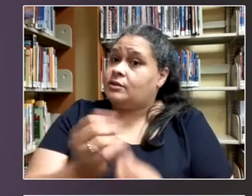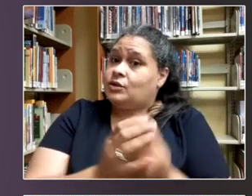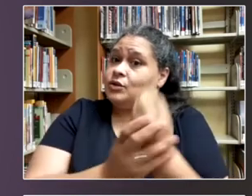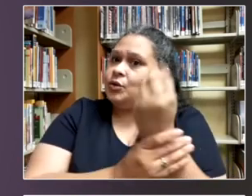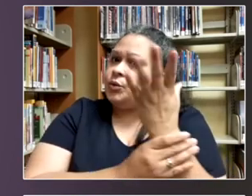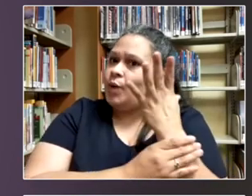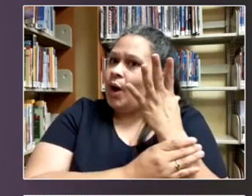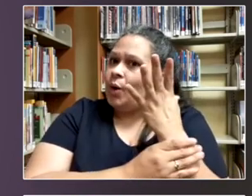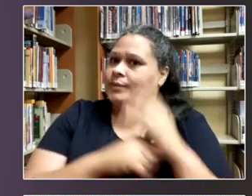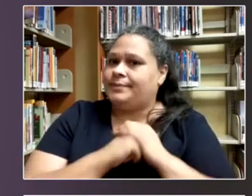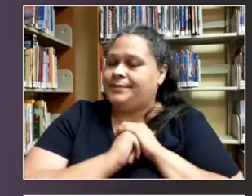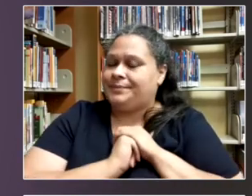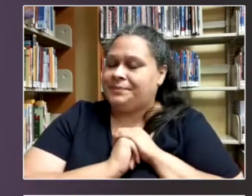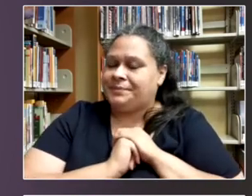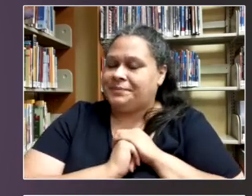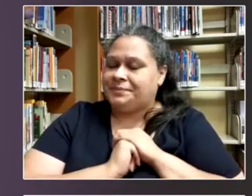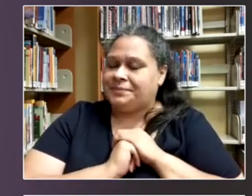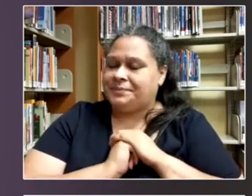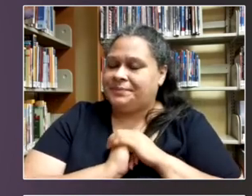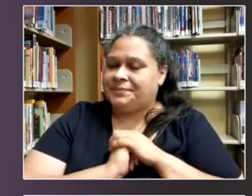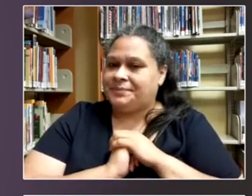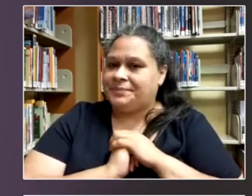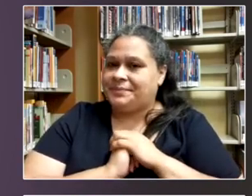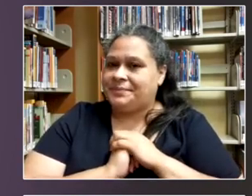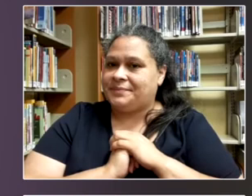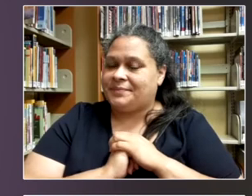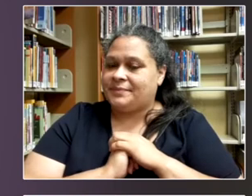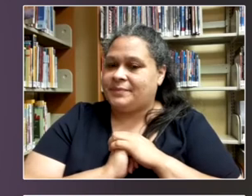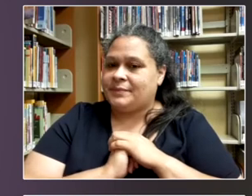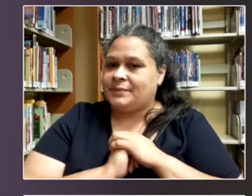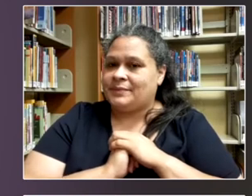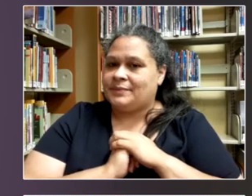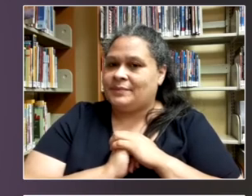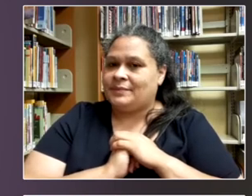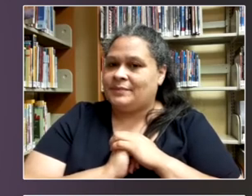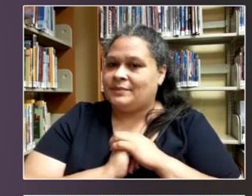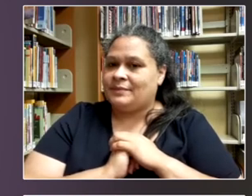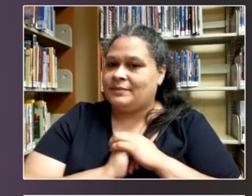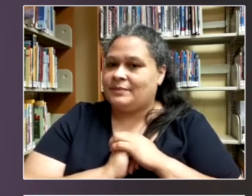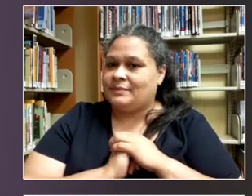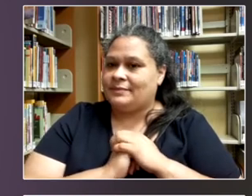Ábrete a retos. Retos nos ofrecen la oportunidad a crecer.